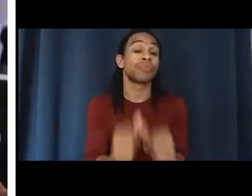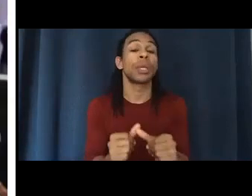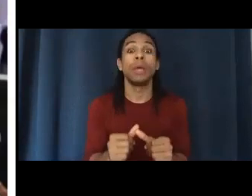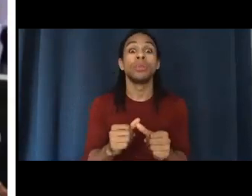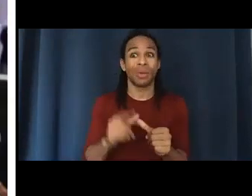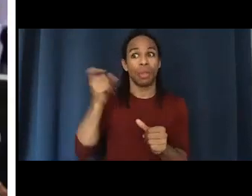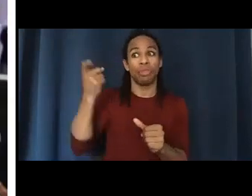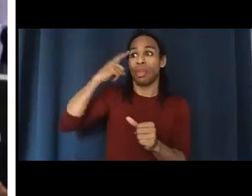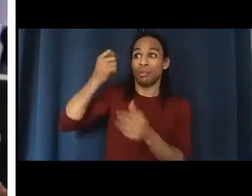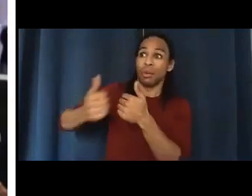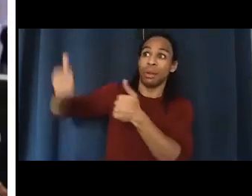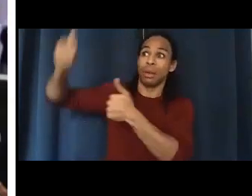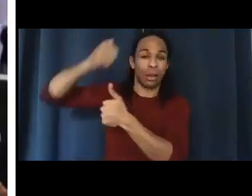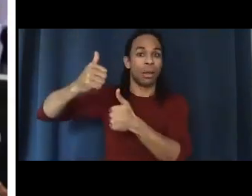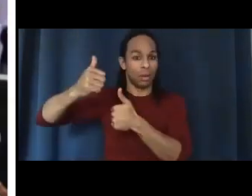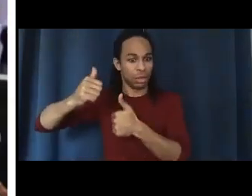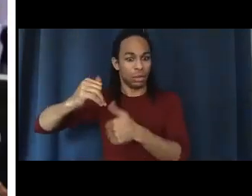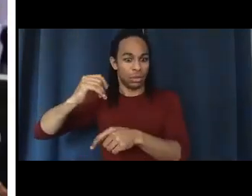of the governmental bodies.